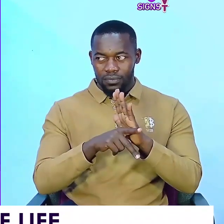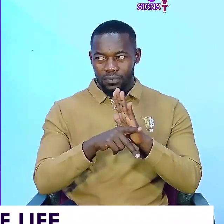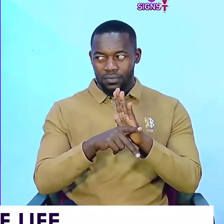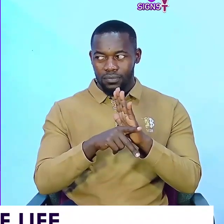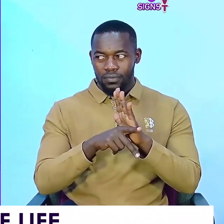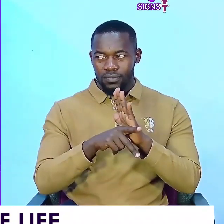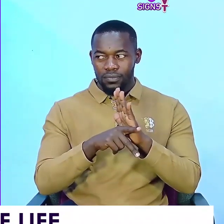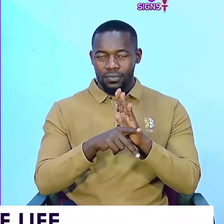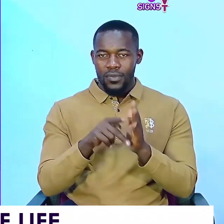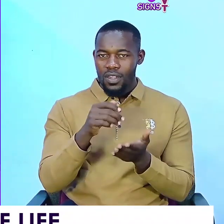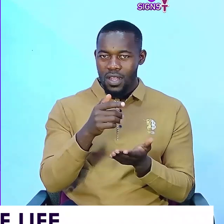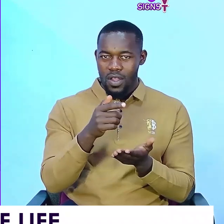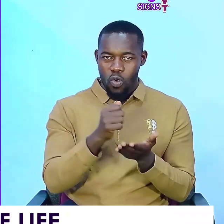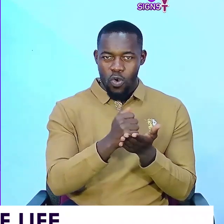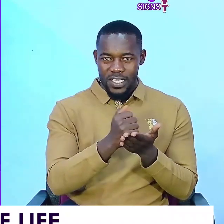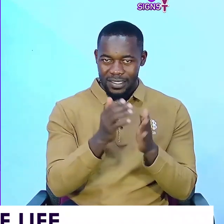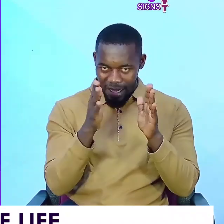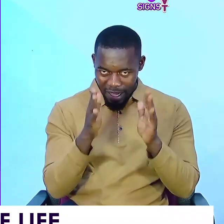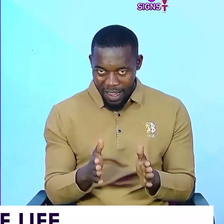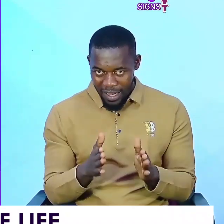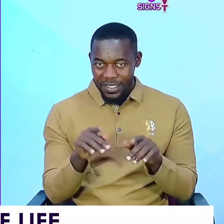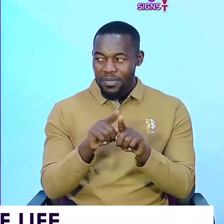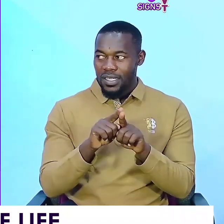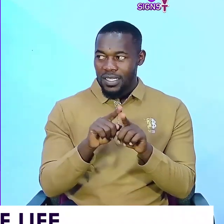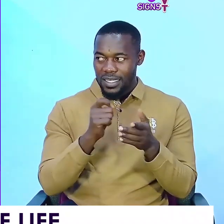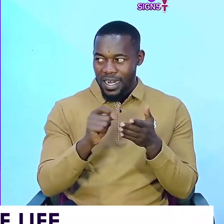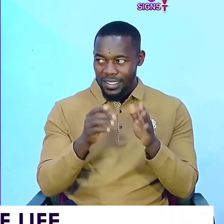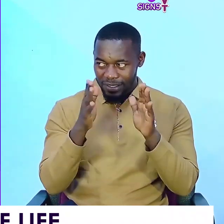an auditor, as an author, I like your poems.